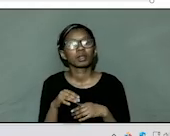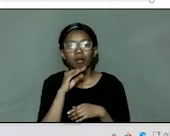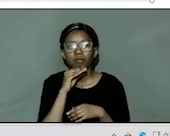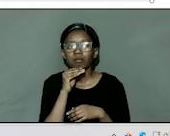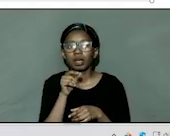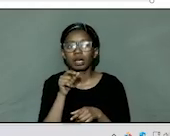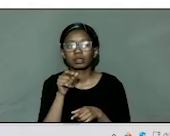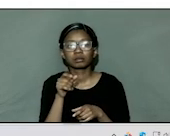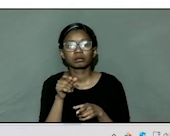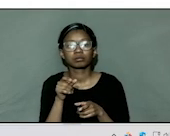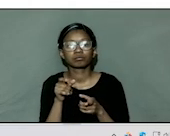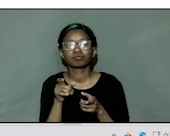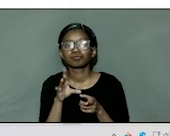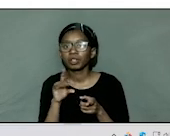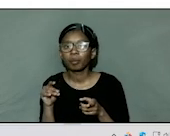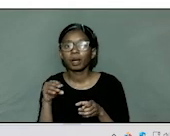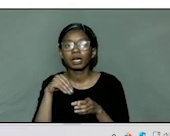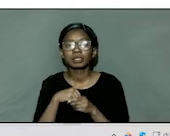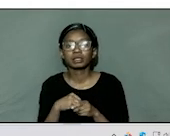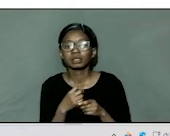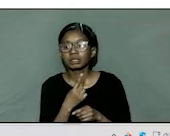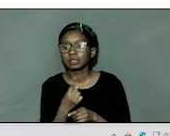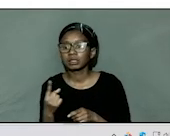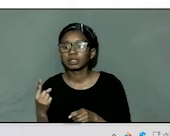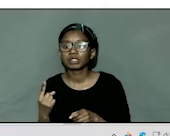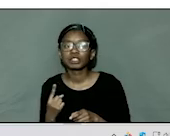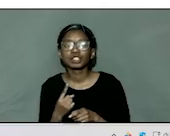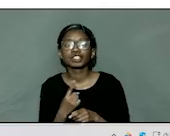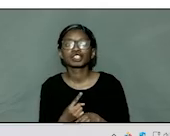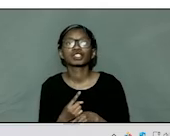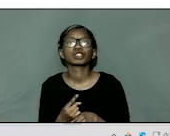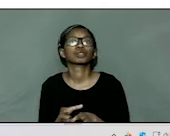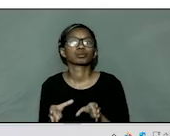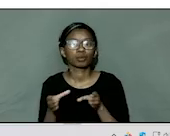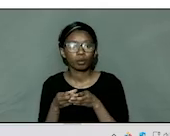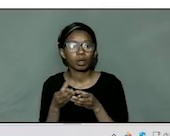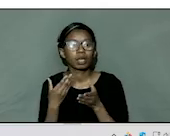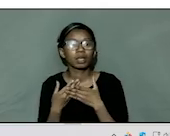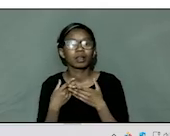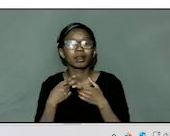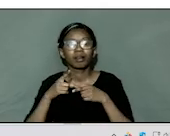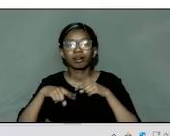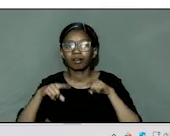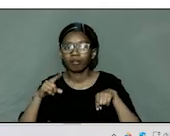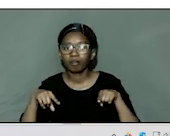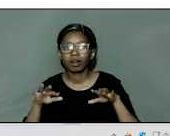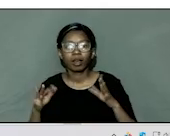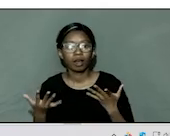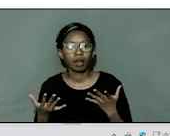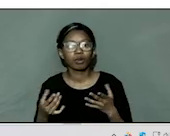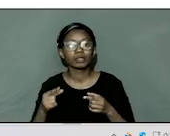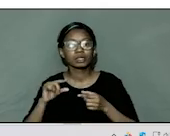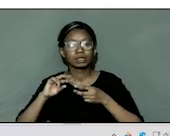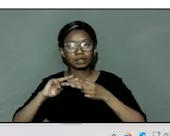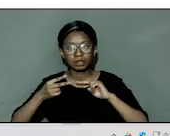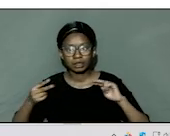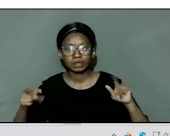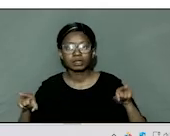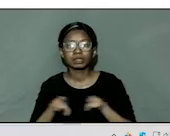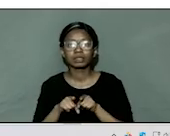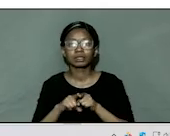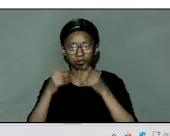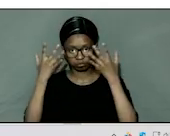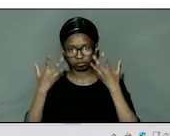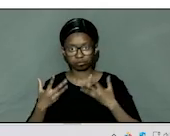become very different from each other, genotypically and phenotypically. Even if